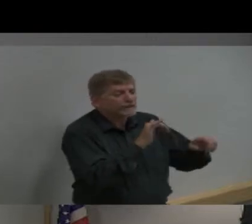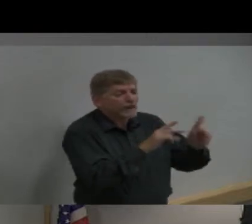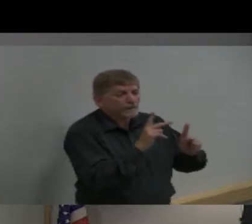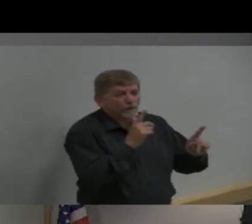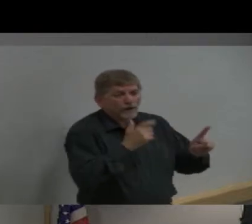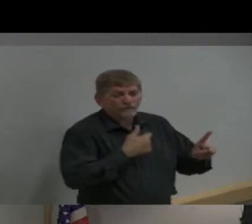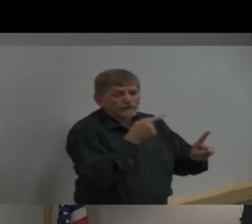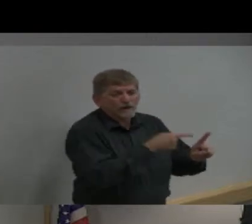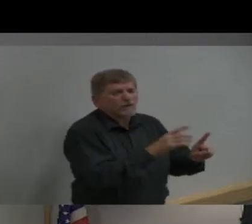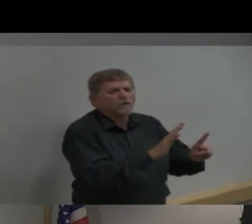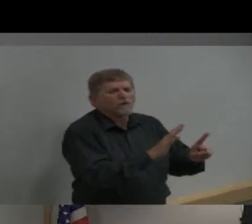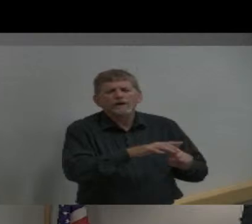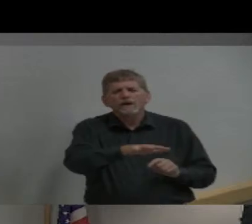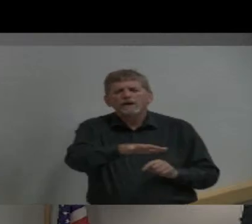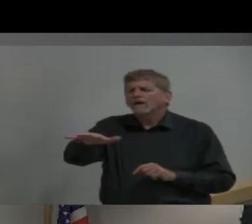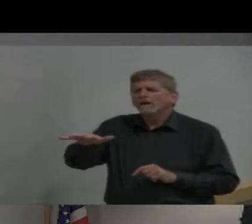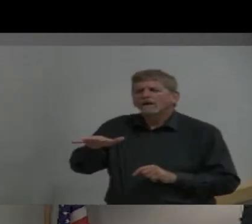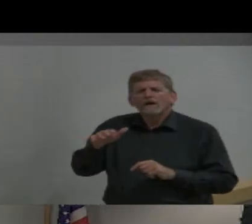closely.